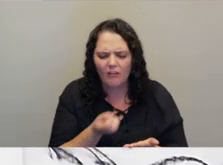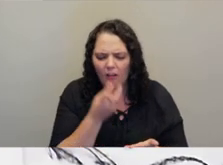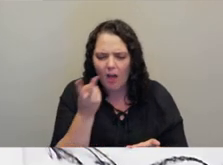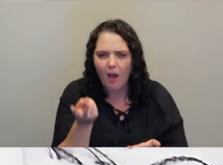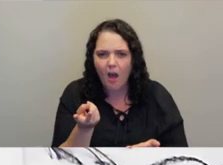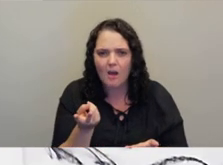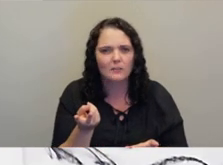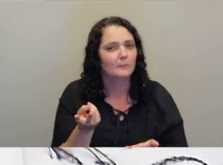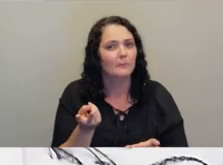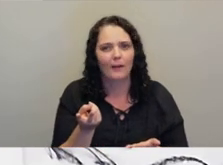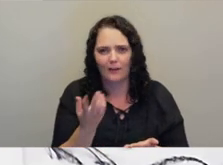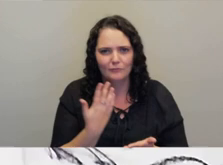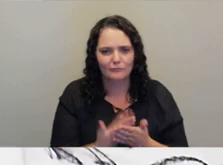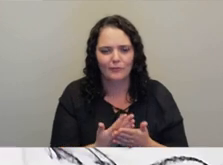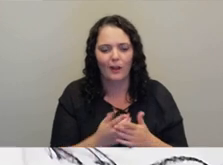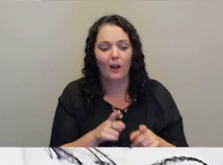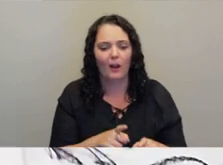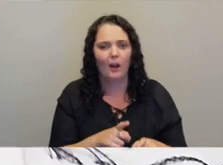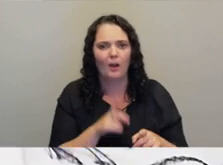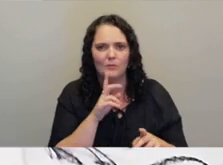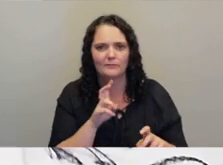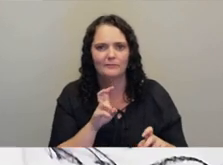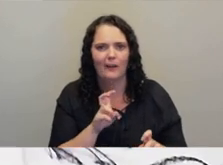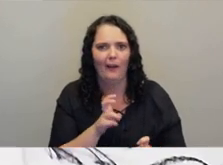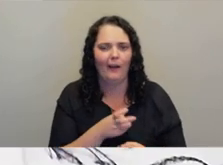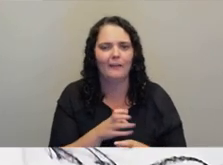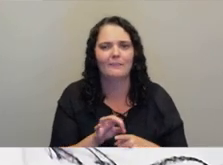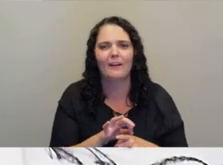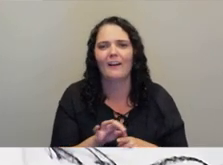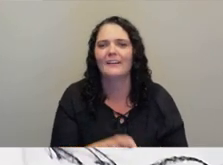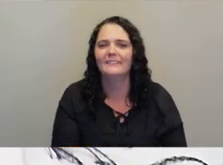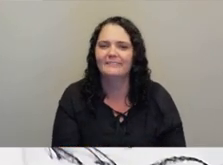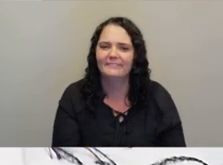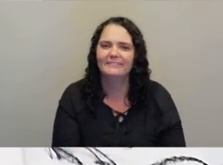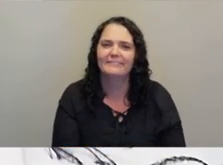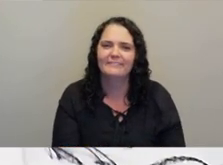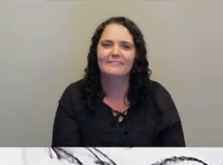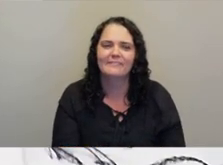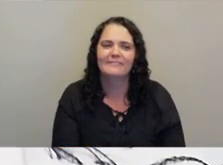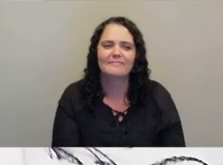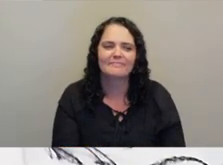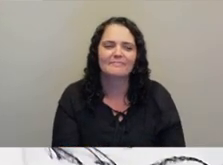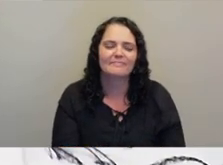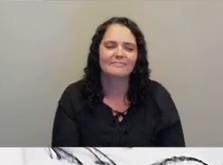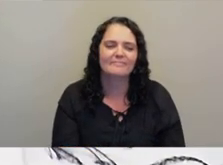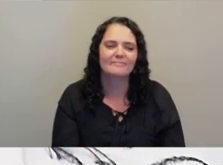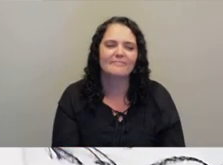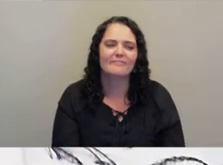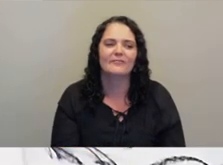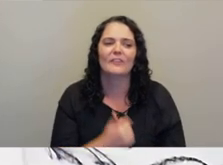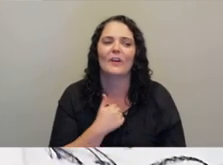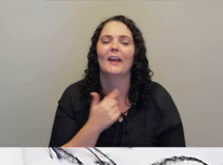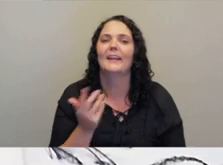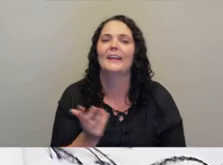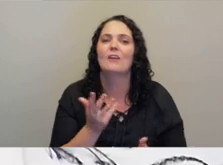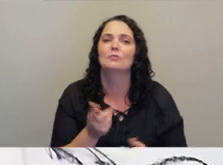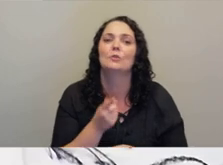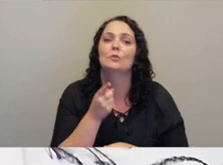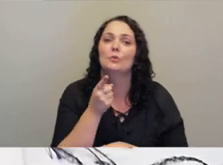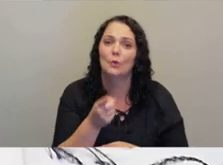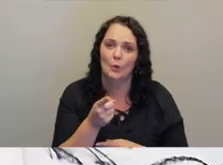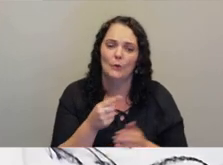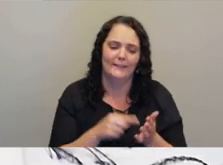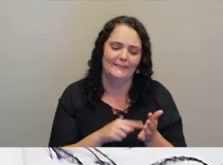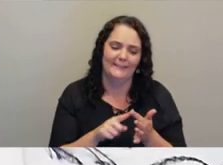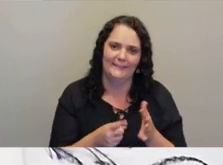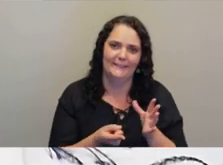become darker. All right, so those of you who have tea, I'm going to encourage you to do some tea and pen drawing for the next